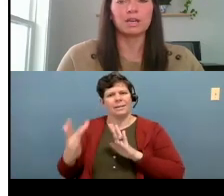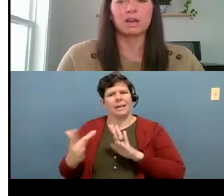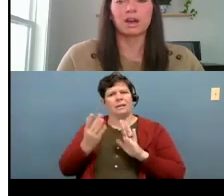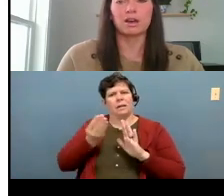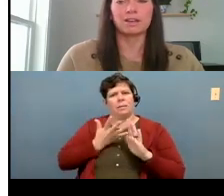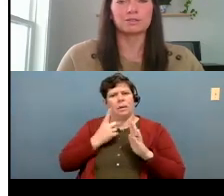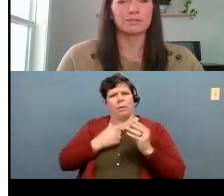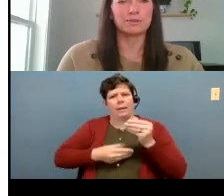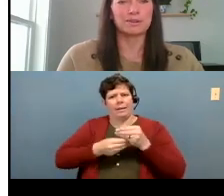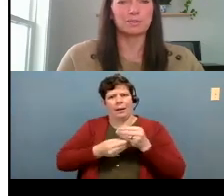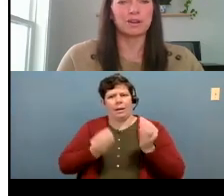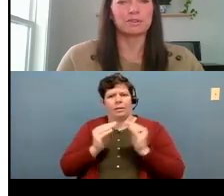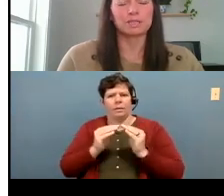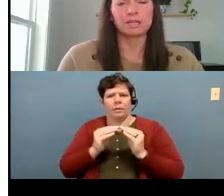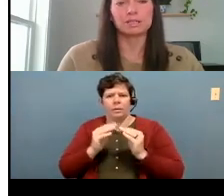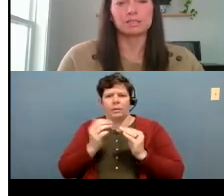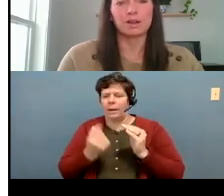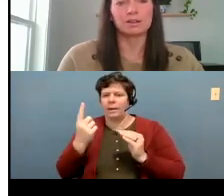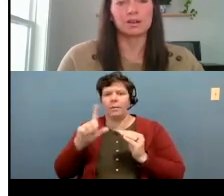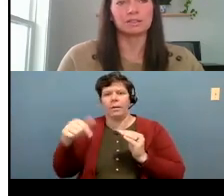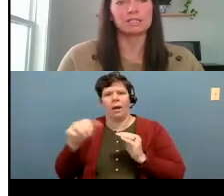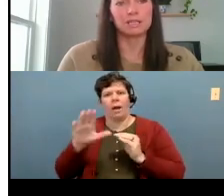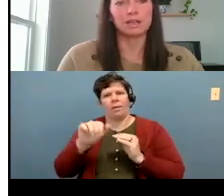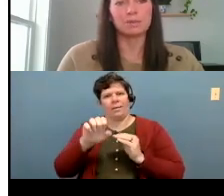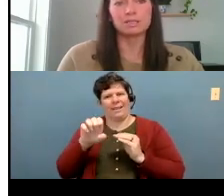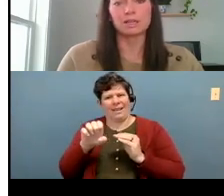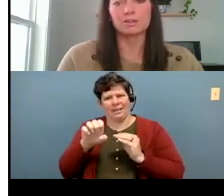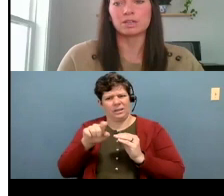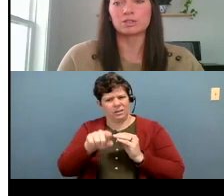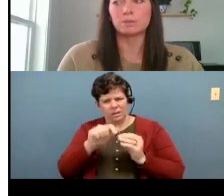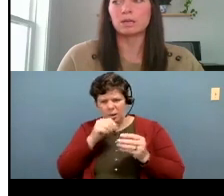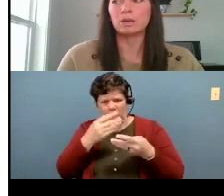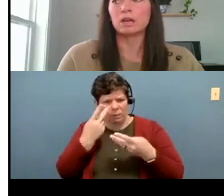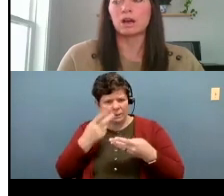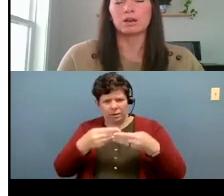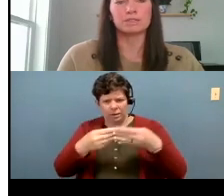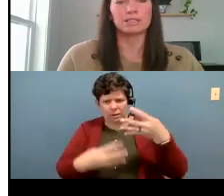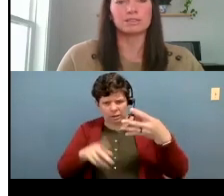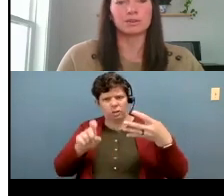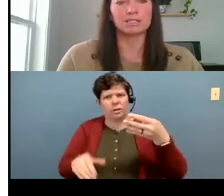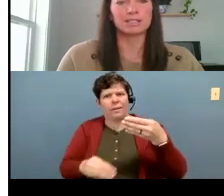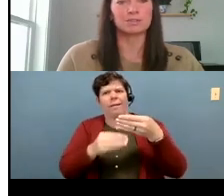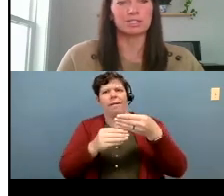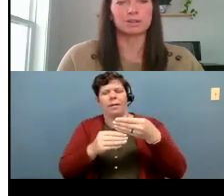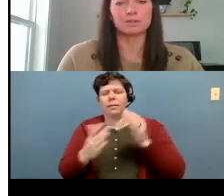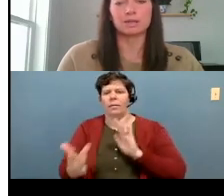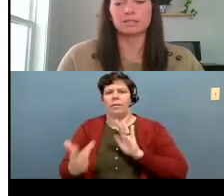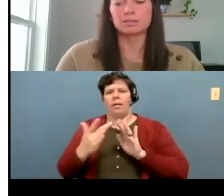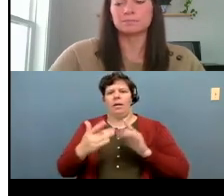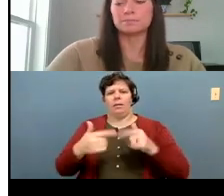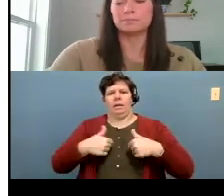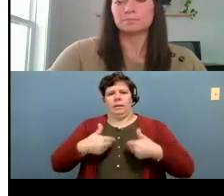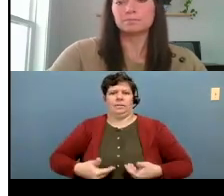So that goes for you all as well. If there is a case that's not listed in NamUs that you think should be, please don't hesitate to reach out to